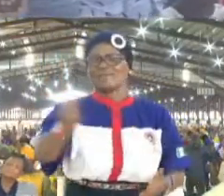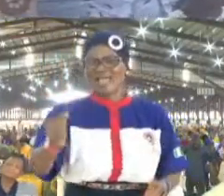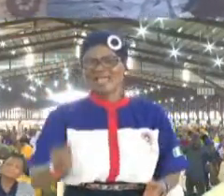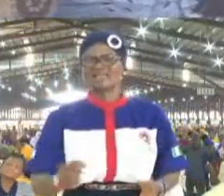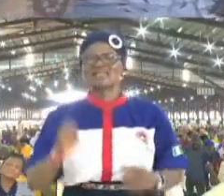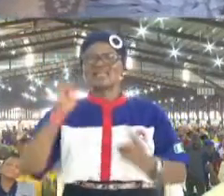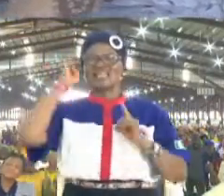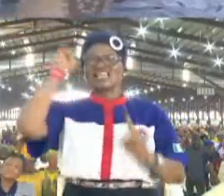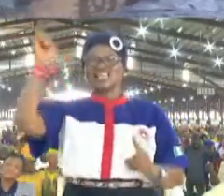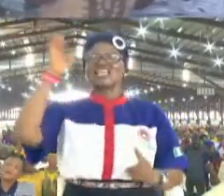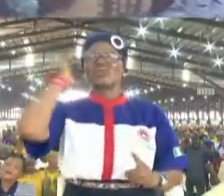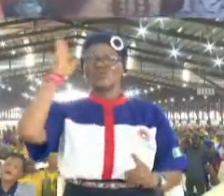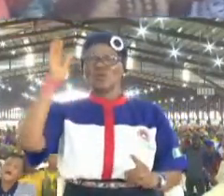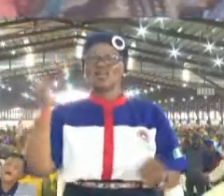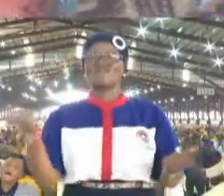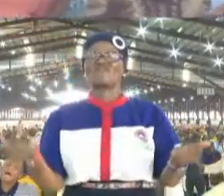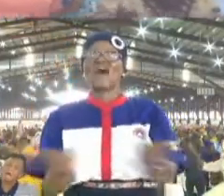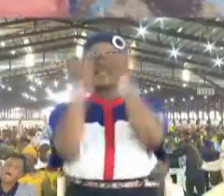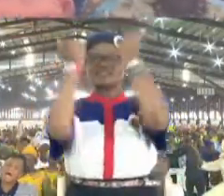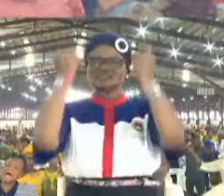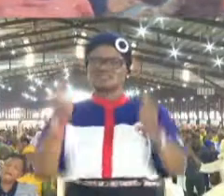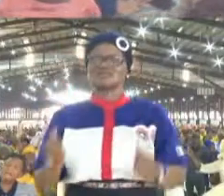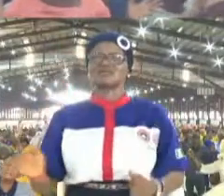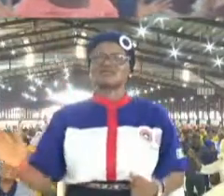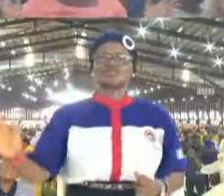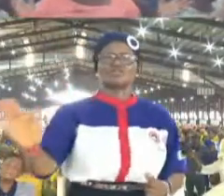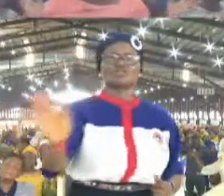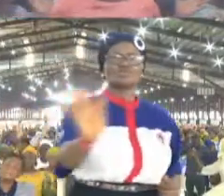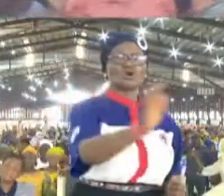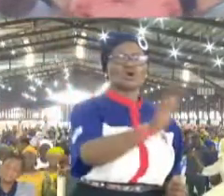He will fight your battles for you.